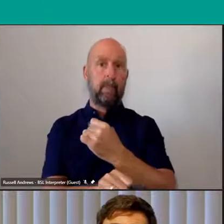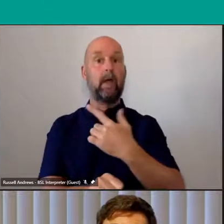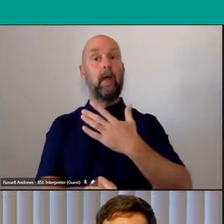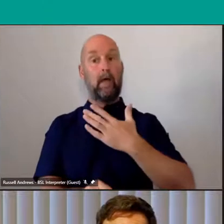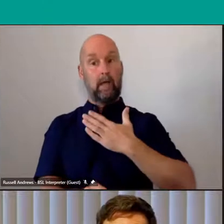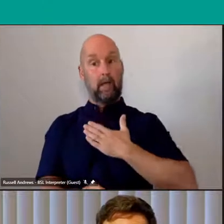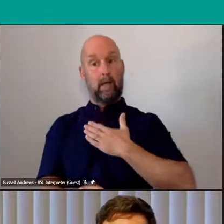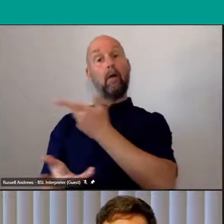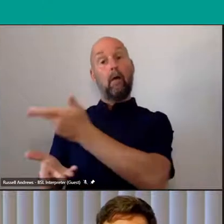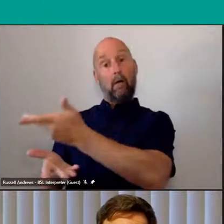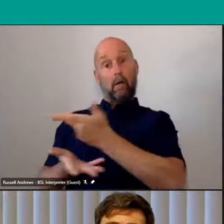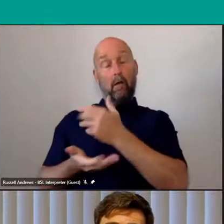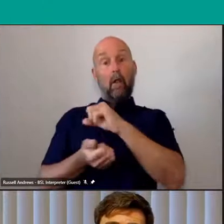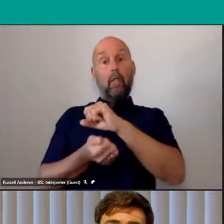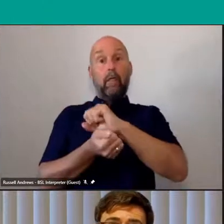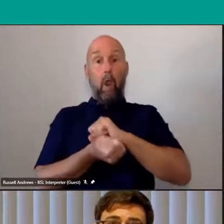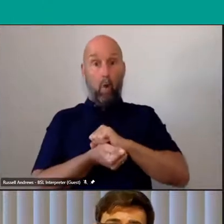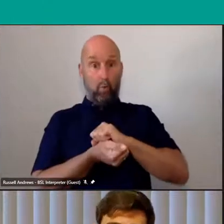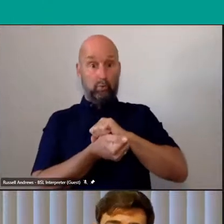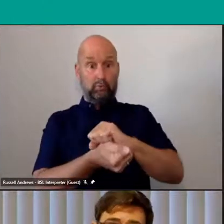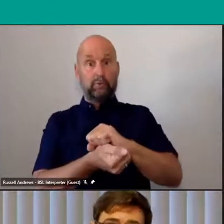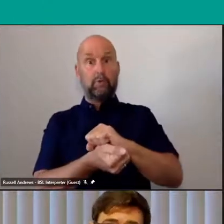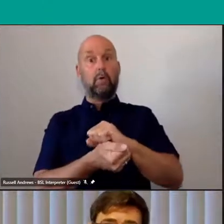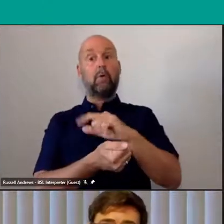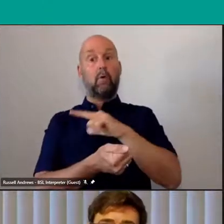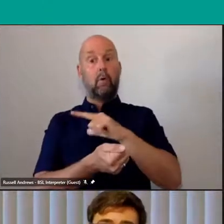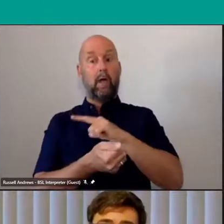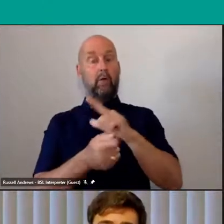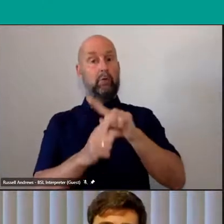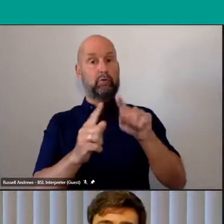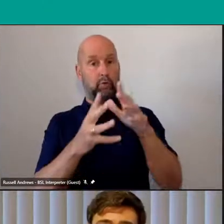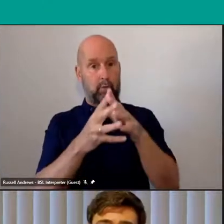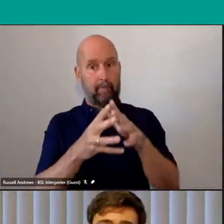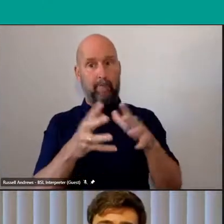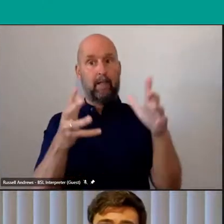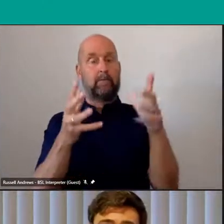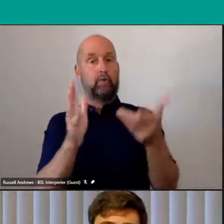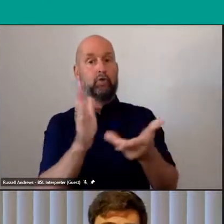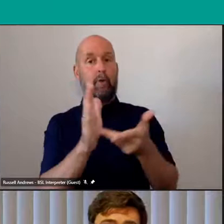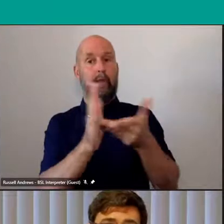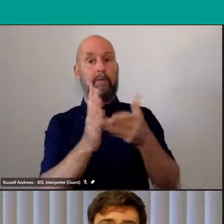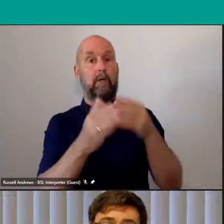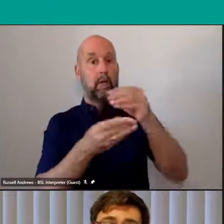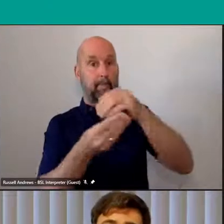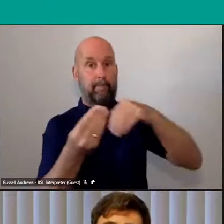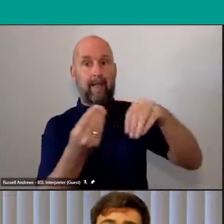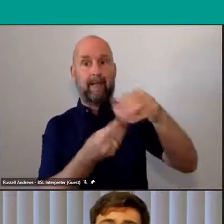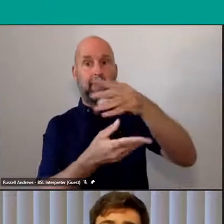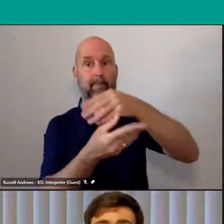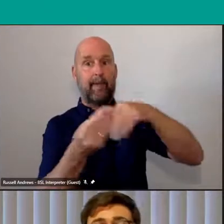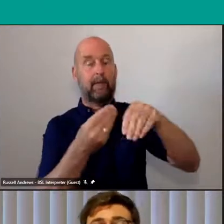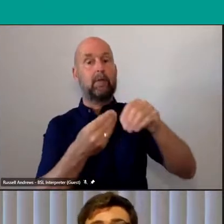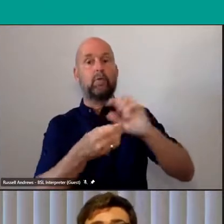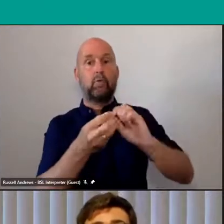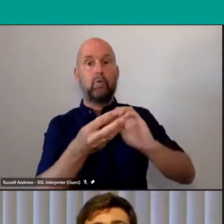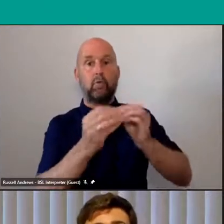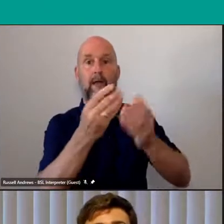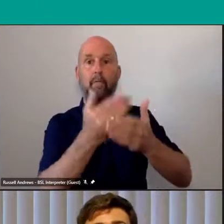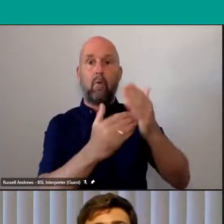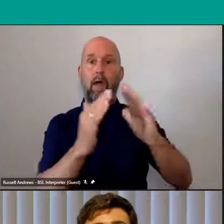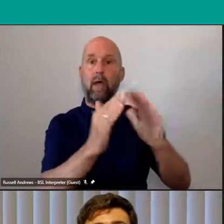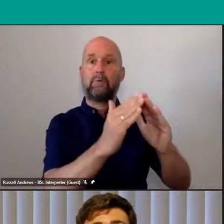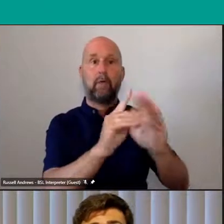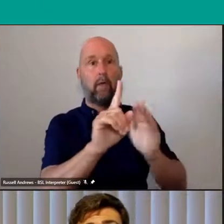let through that scheme, we are building a surplus that is then going back in to achieve our wider housing ambitions